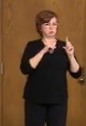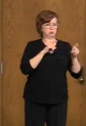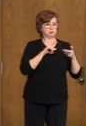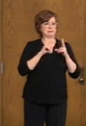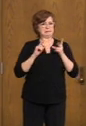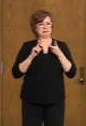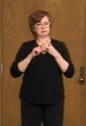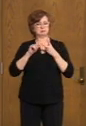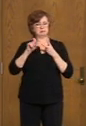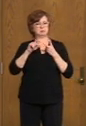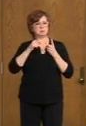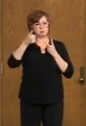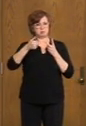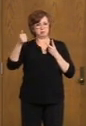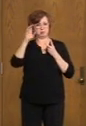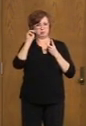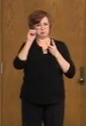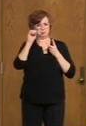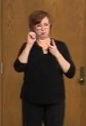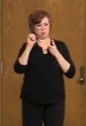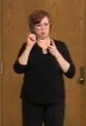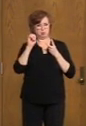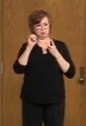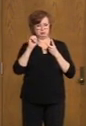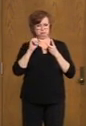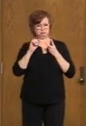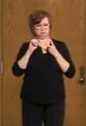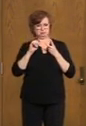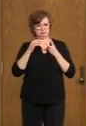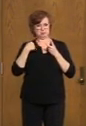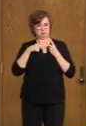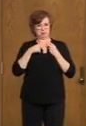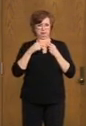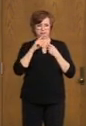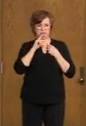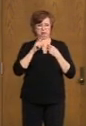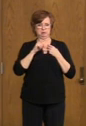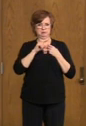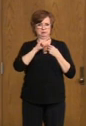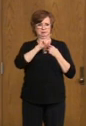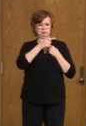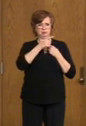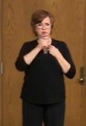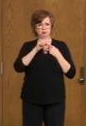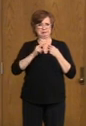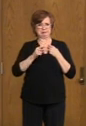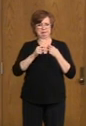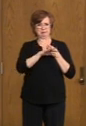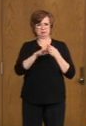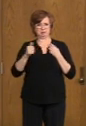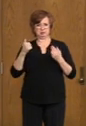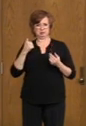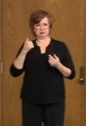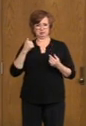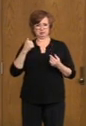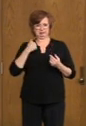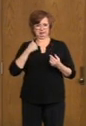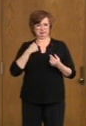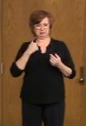active case rate in the country. How is that not a sign to you that we need to do more? Maybe I'll go